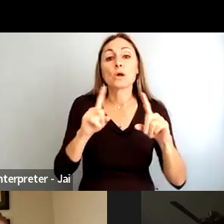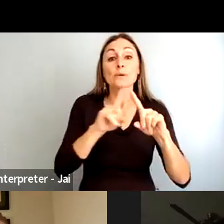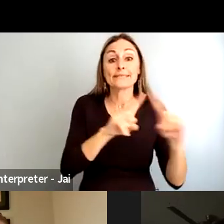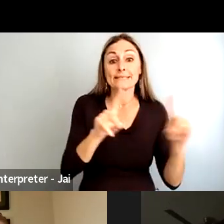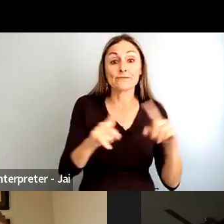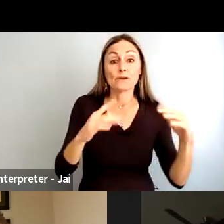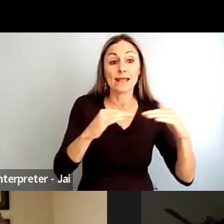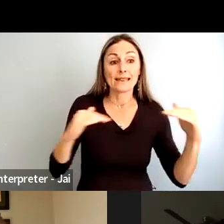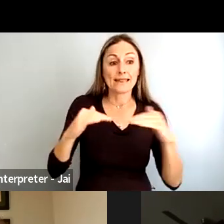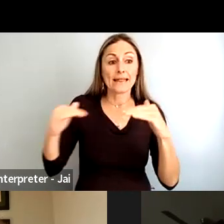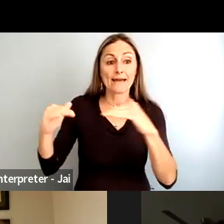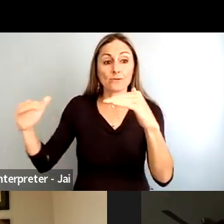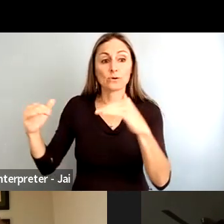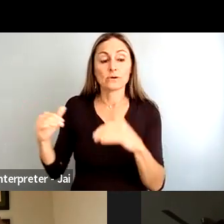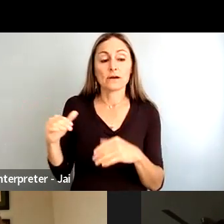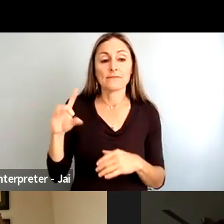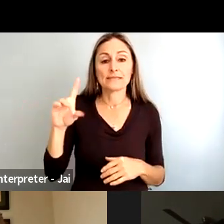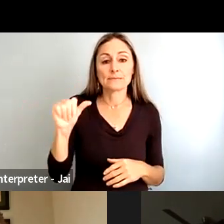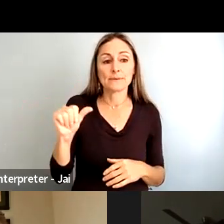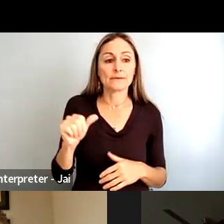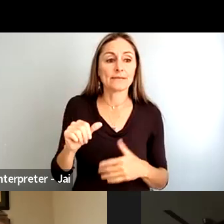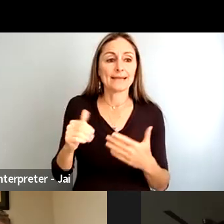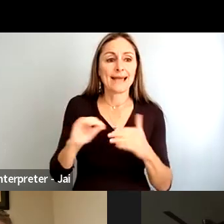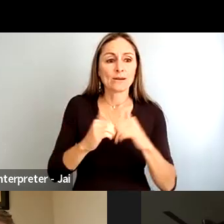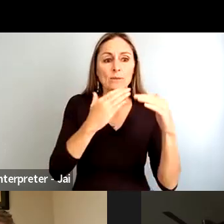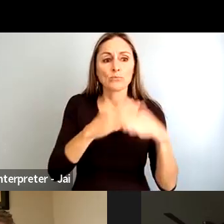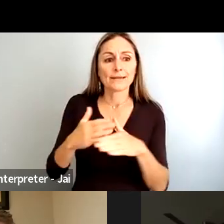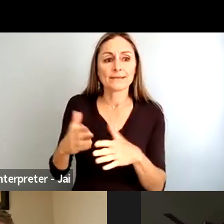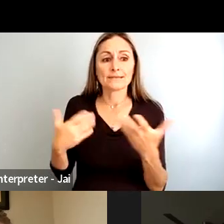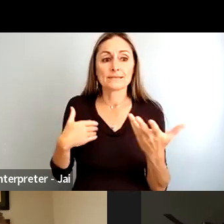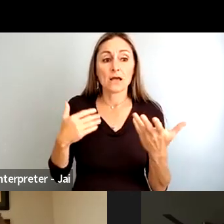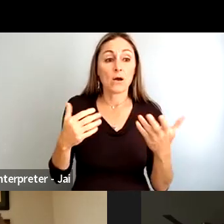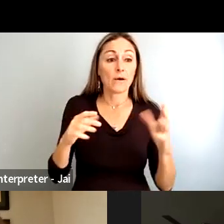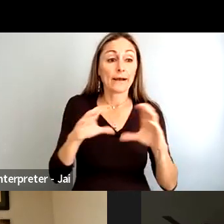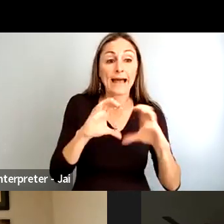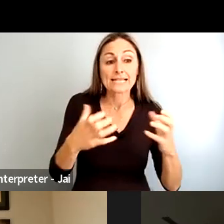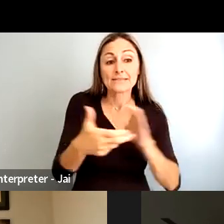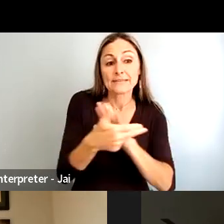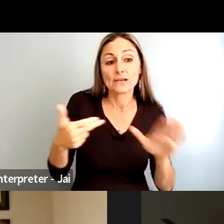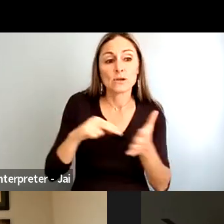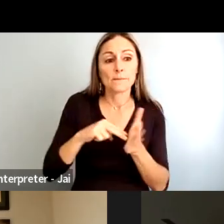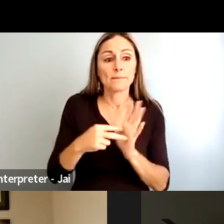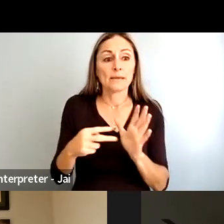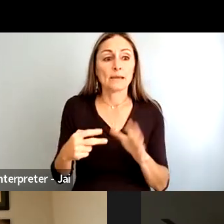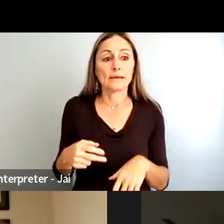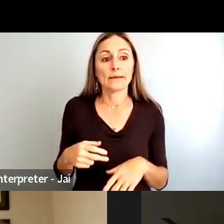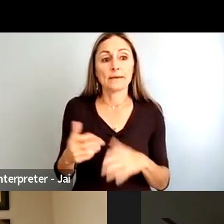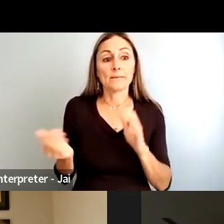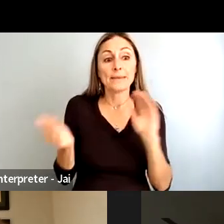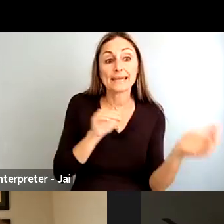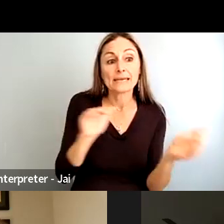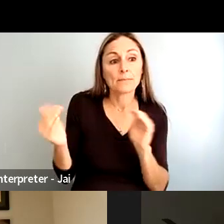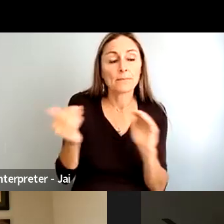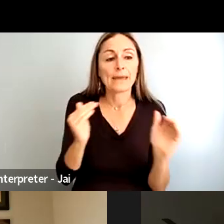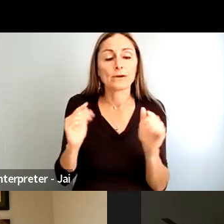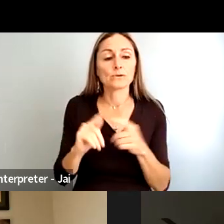levels of disability? So disability classification can be like being compared to